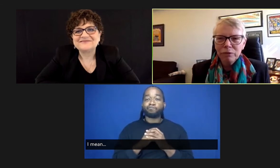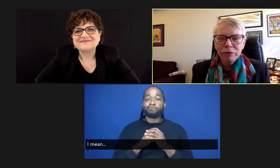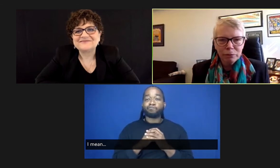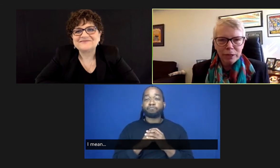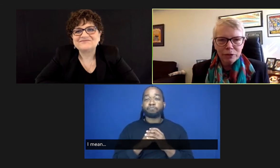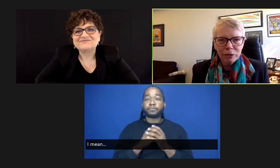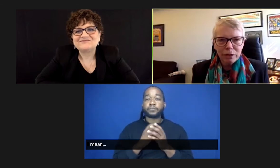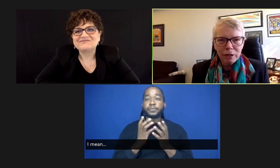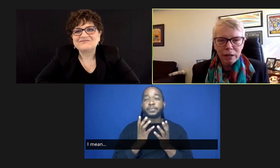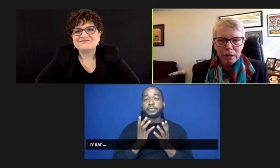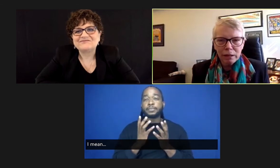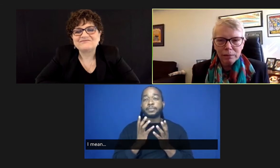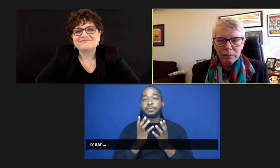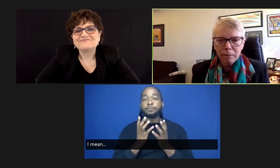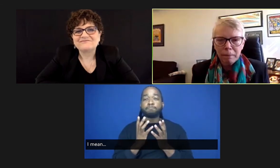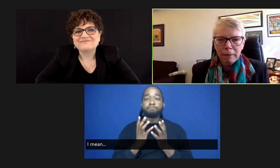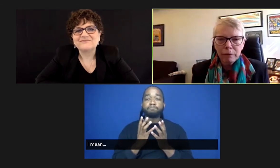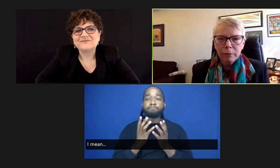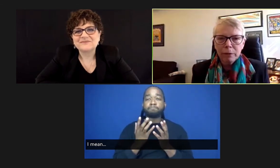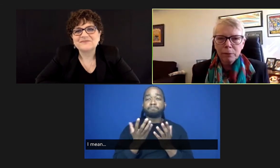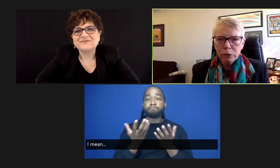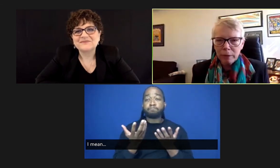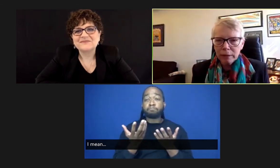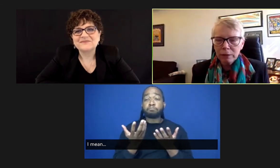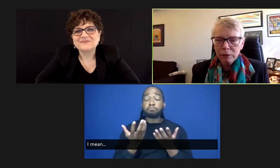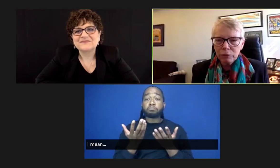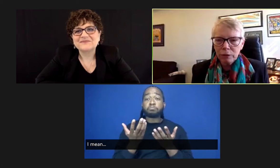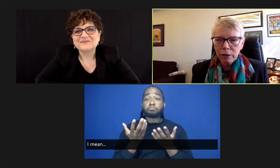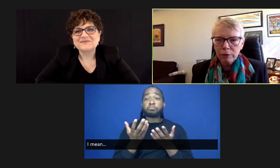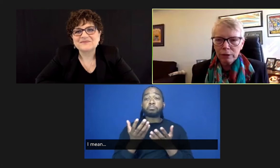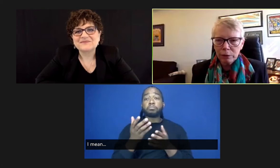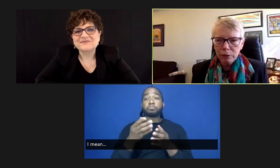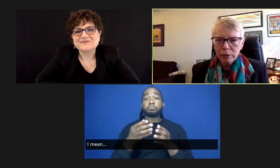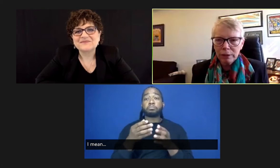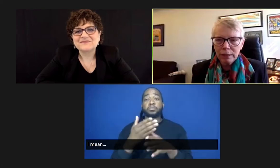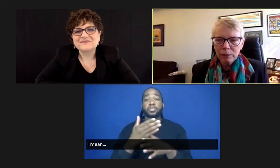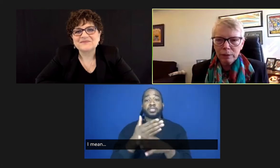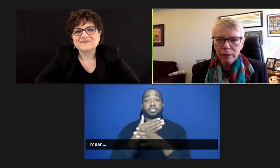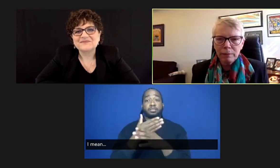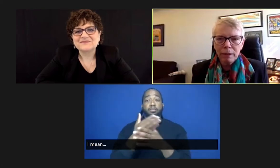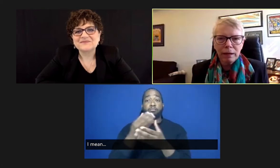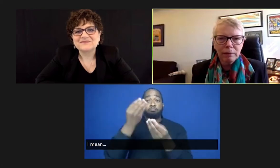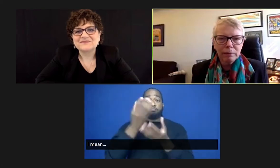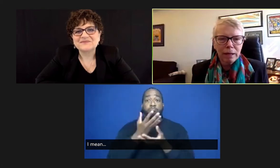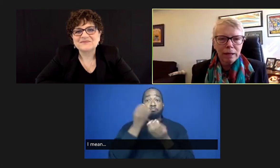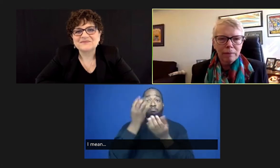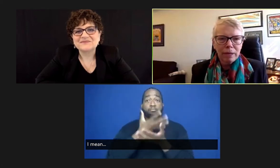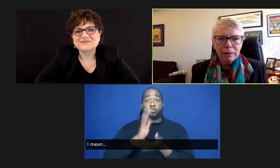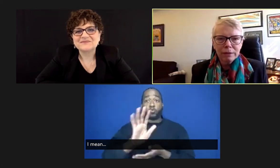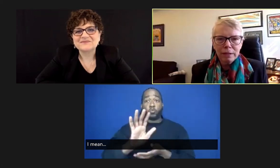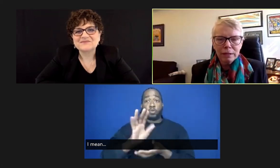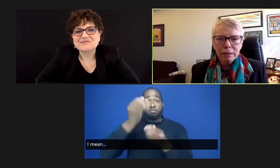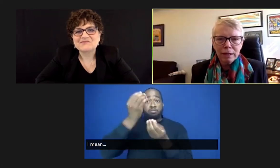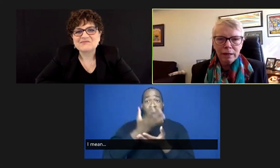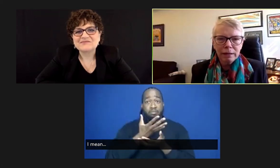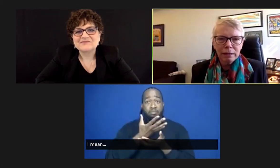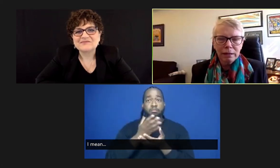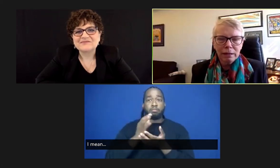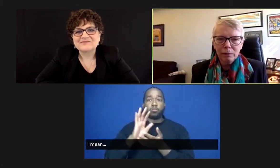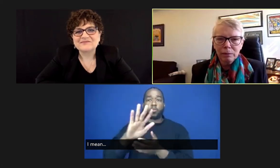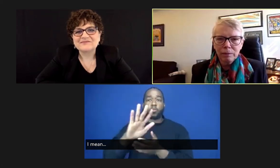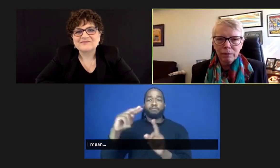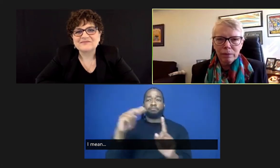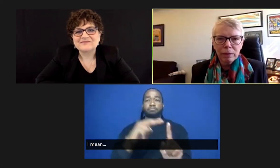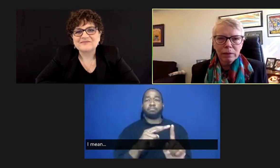Sharing information from the perspective of a community that has needs that